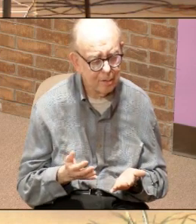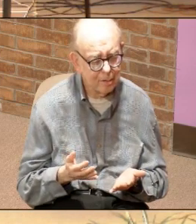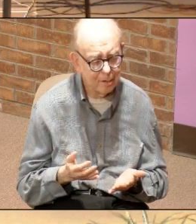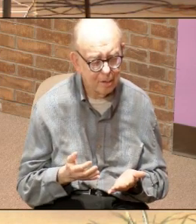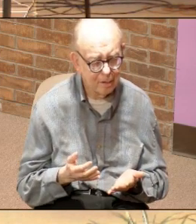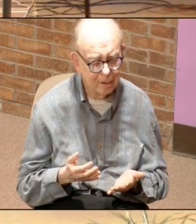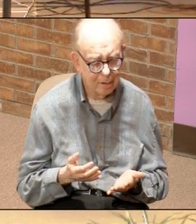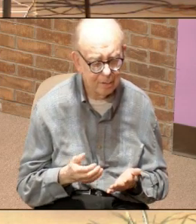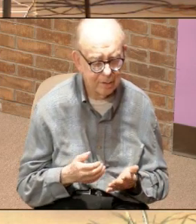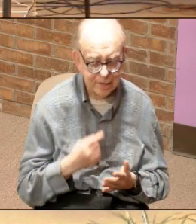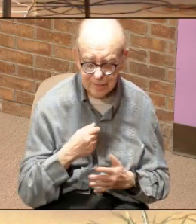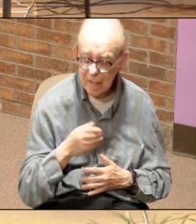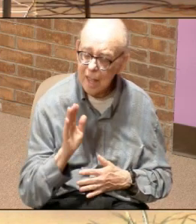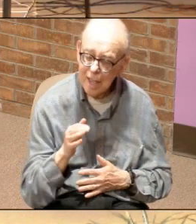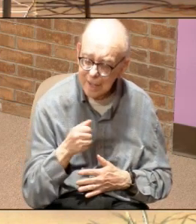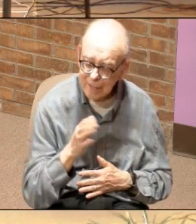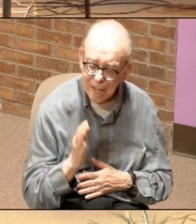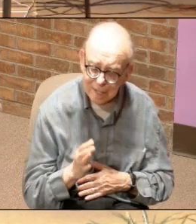Hey, God.